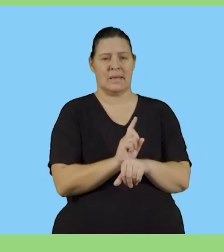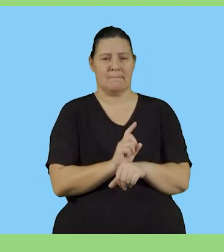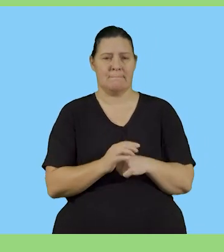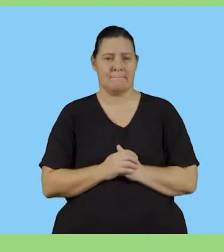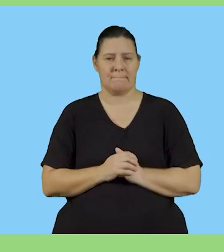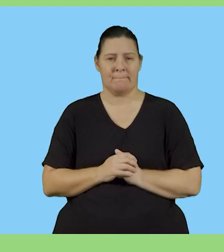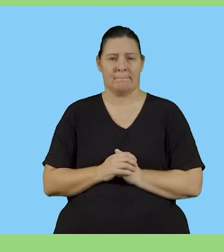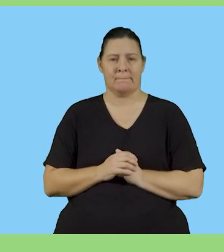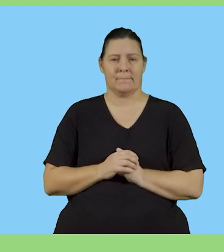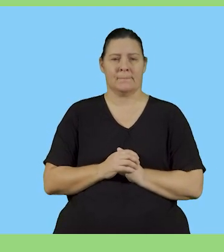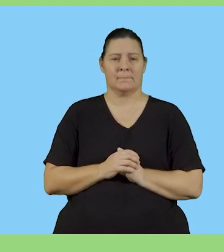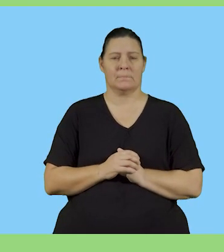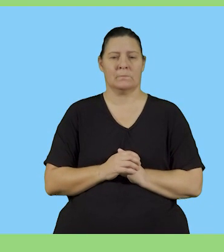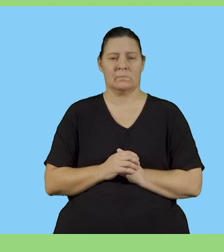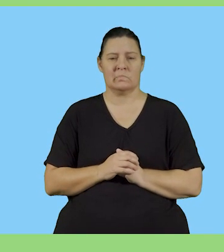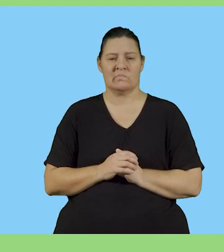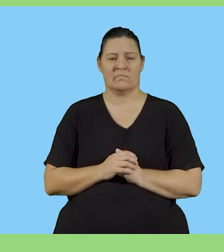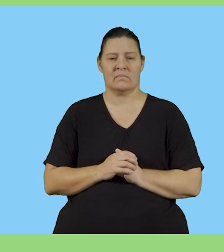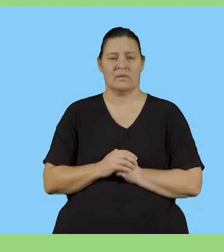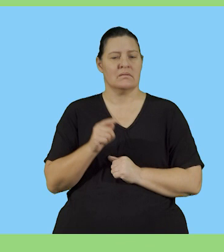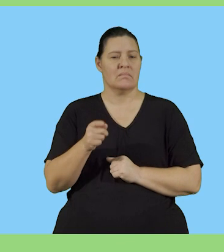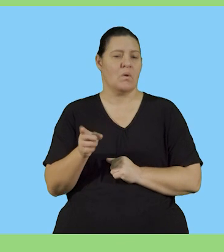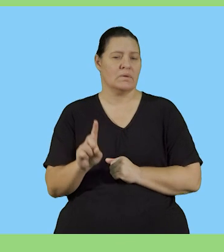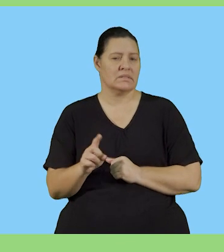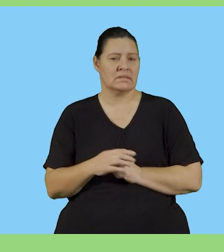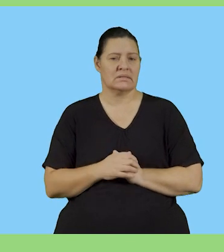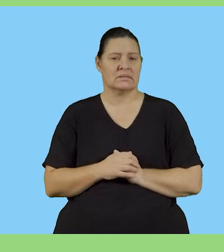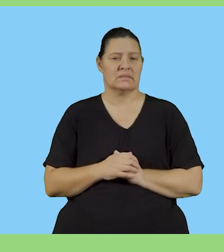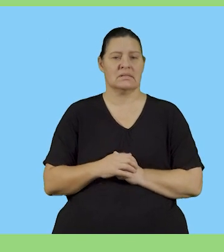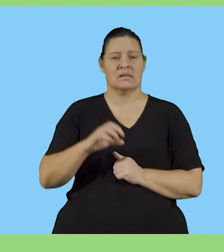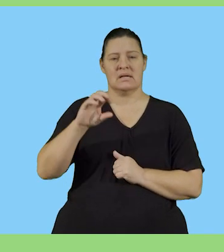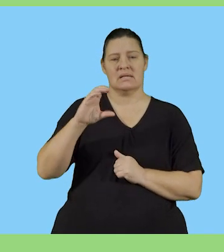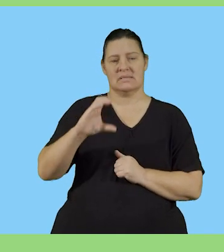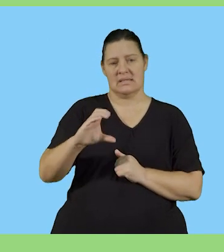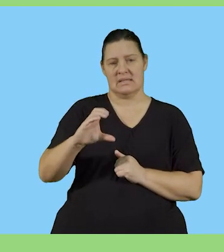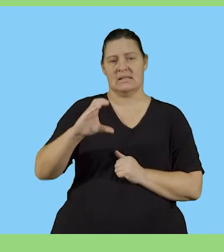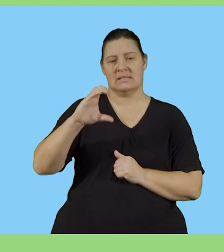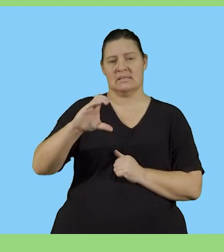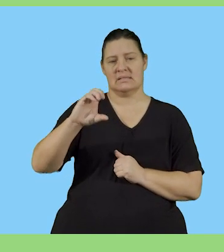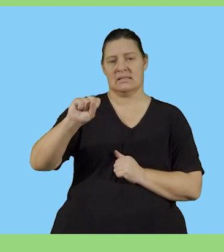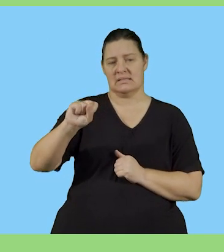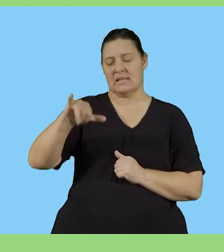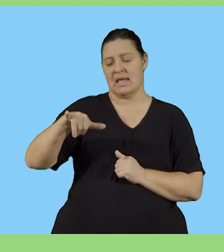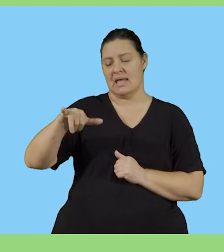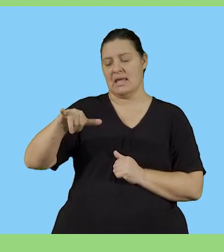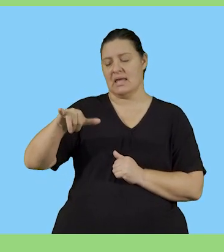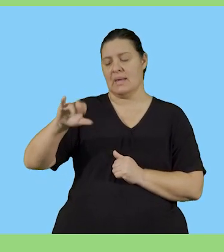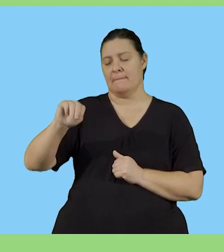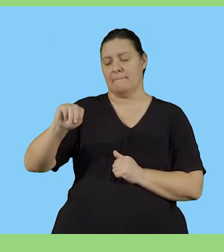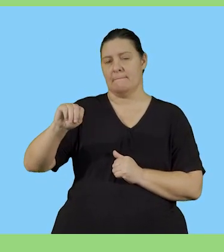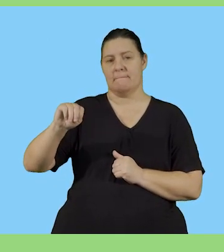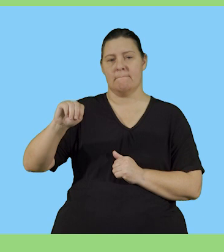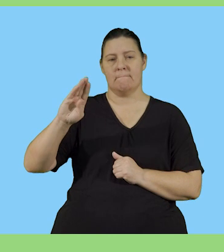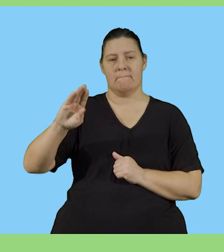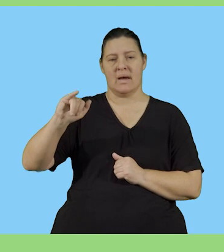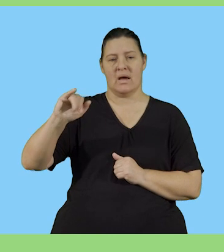long period of time. So this is C, which is symbiosis.